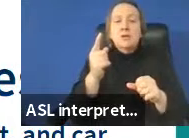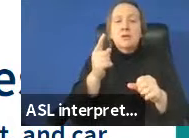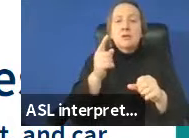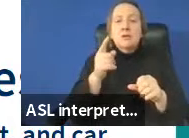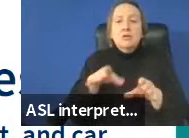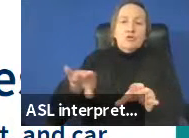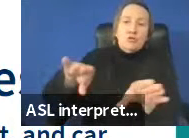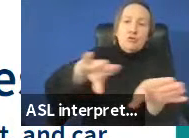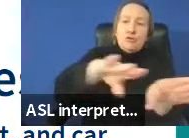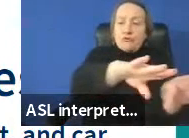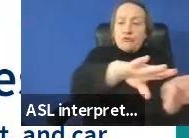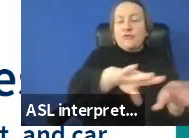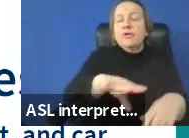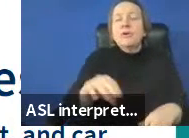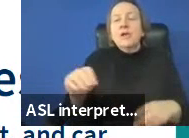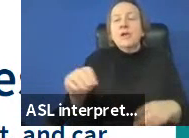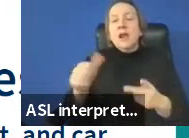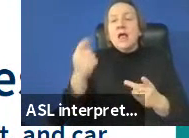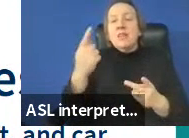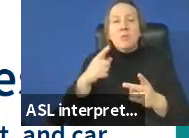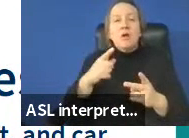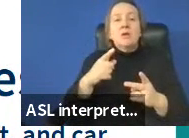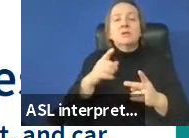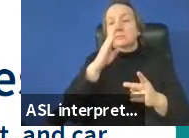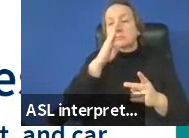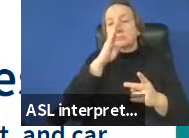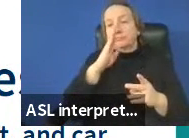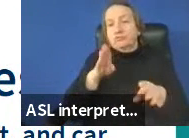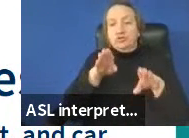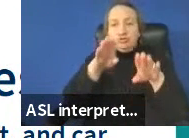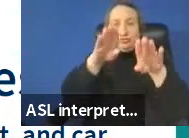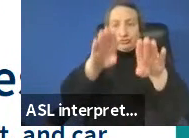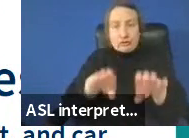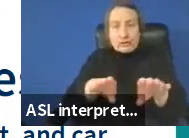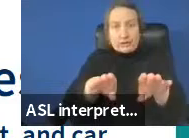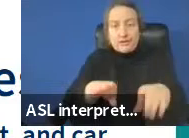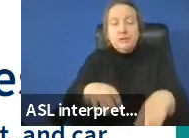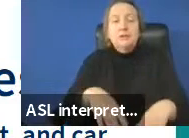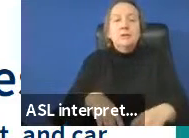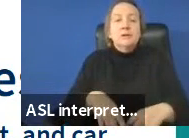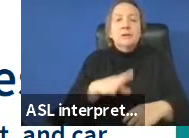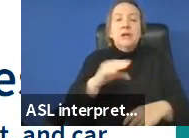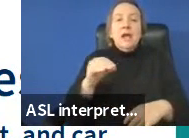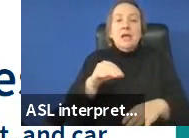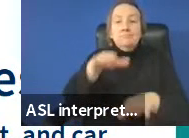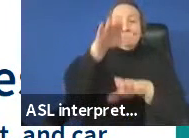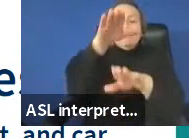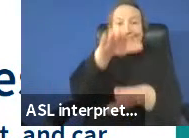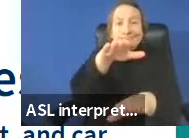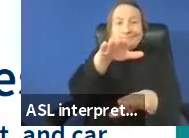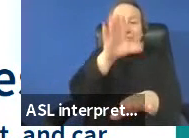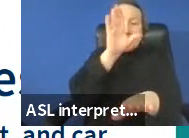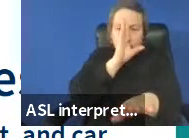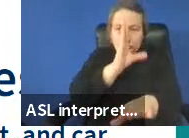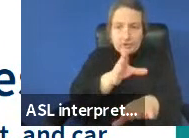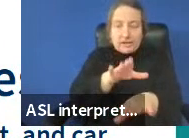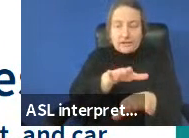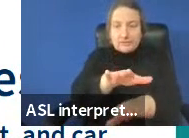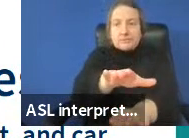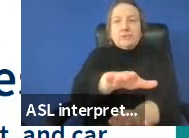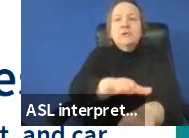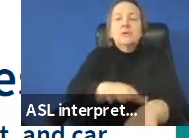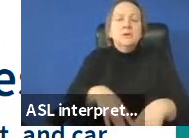curved, and then there was another configuration that was more straight, and then the stacked configuration was more straight.